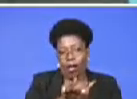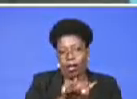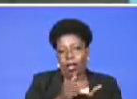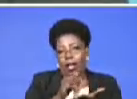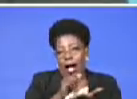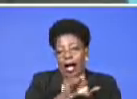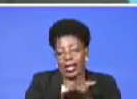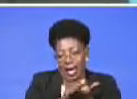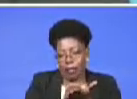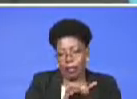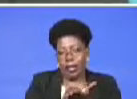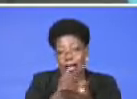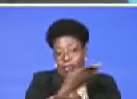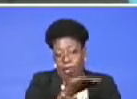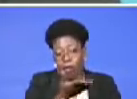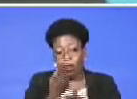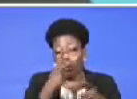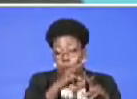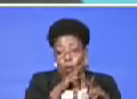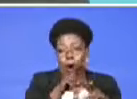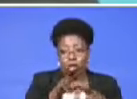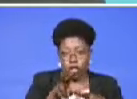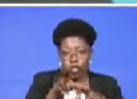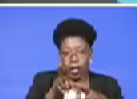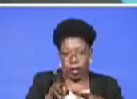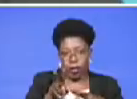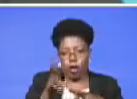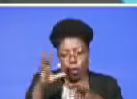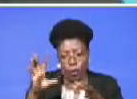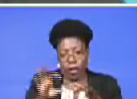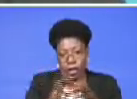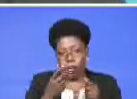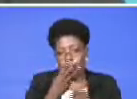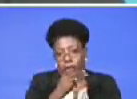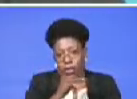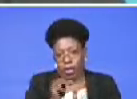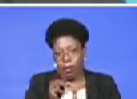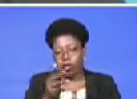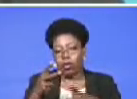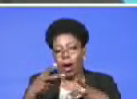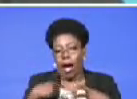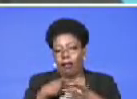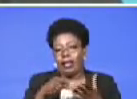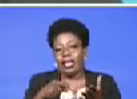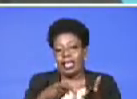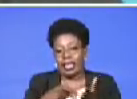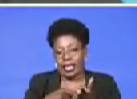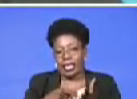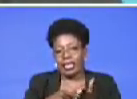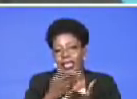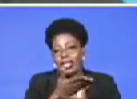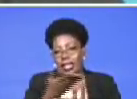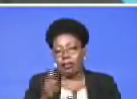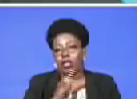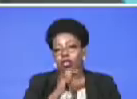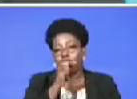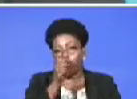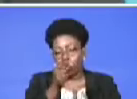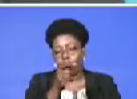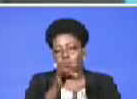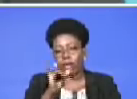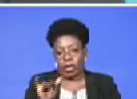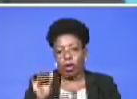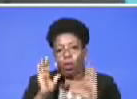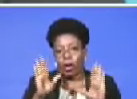be observing. We're seeking to make the linkages with them in order to have this as something that is truly a